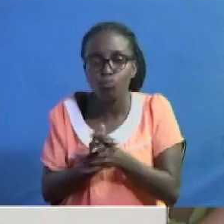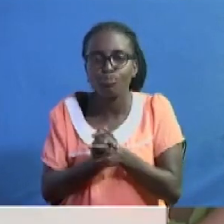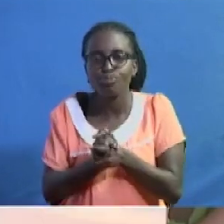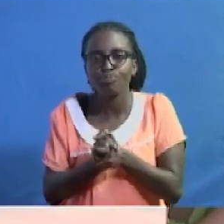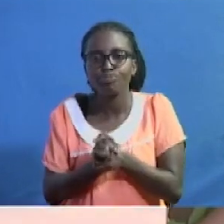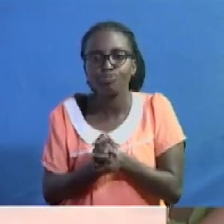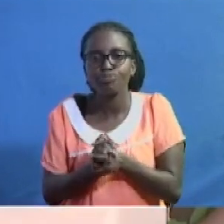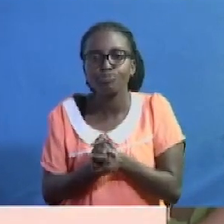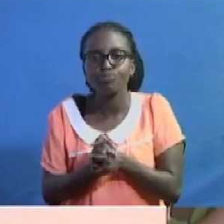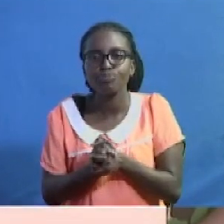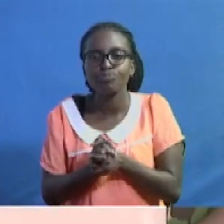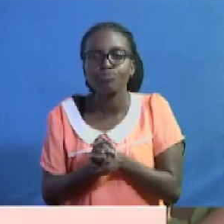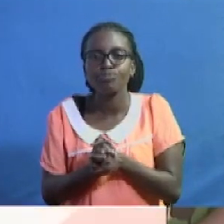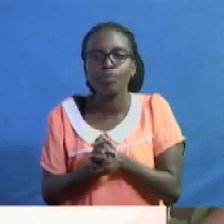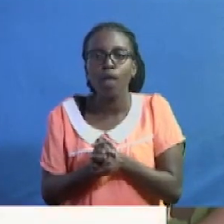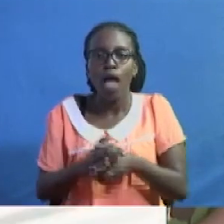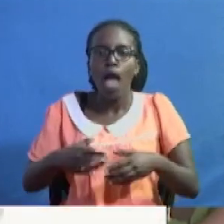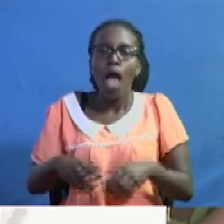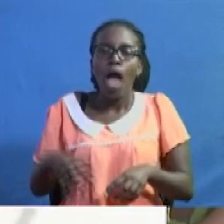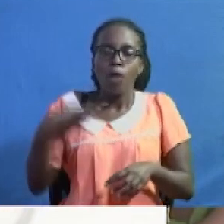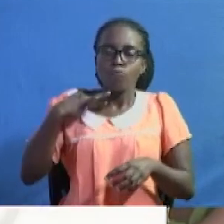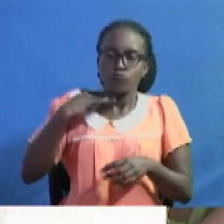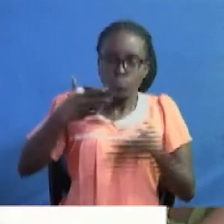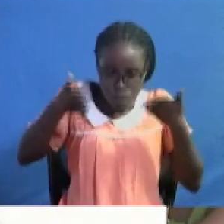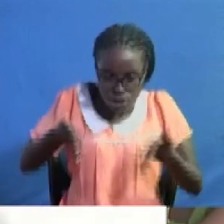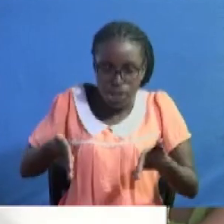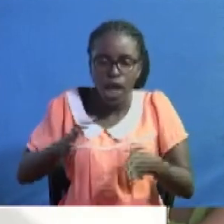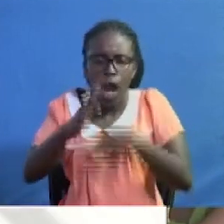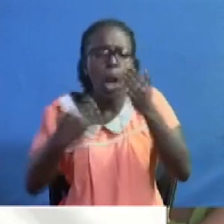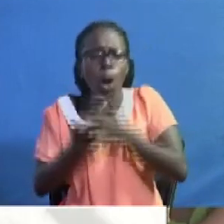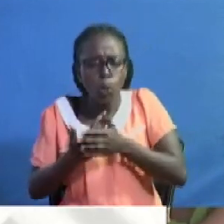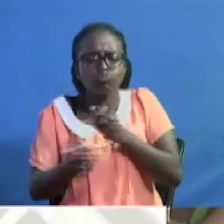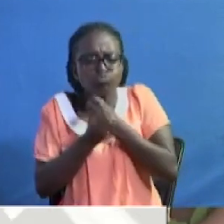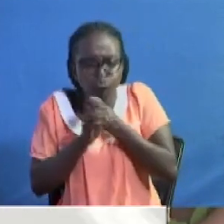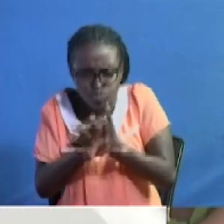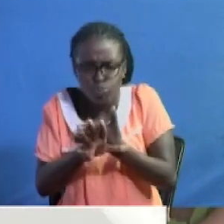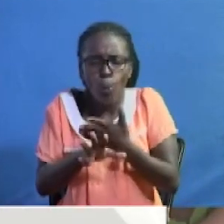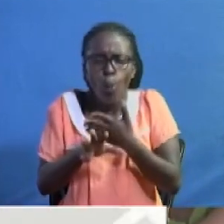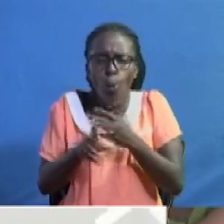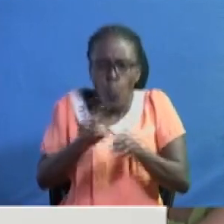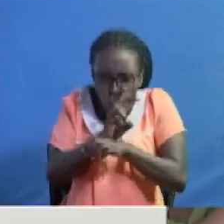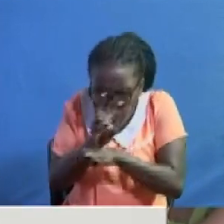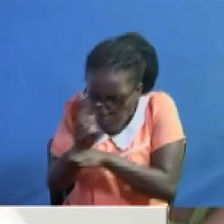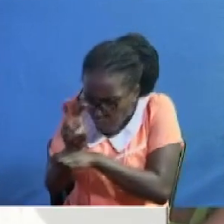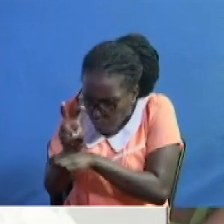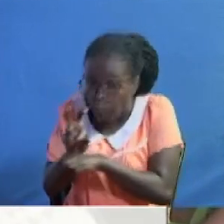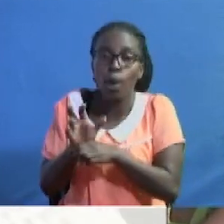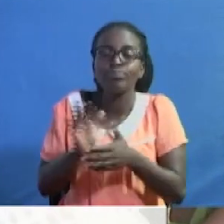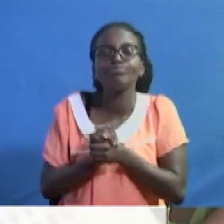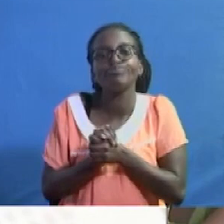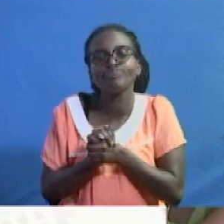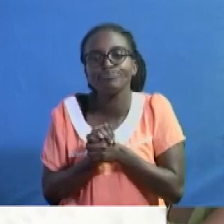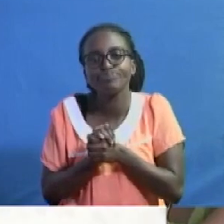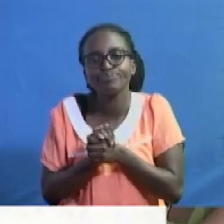are committed to conducting transparent, thorough, and swift investigations.